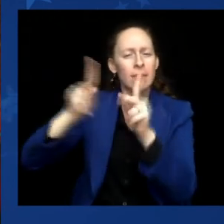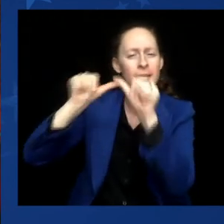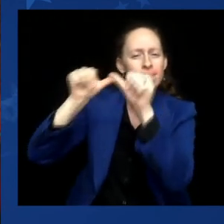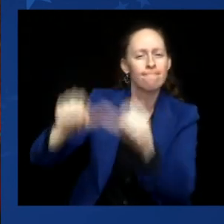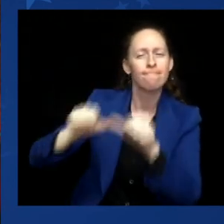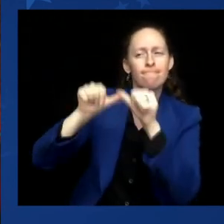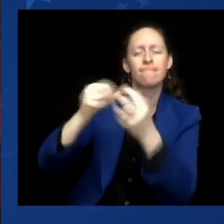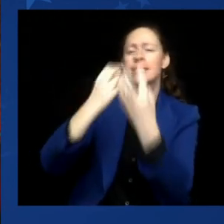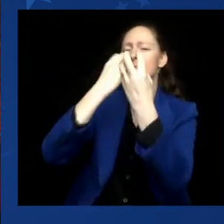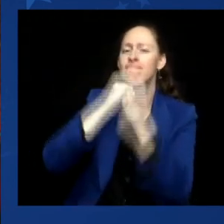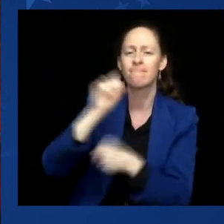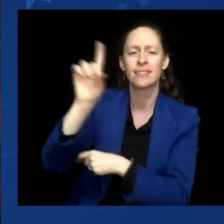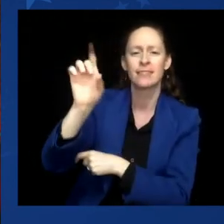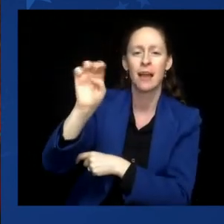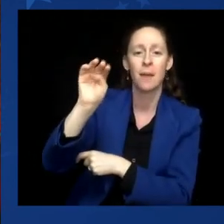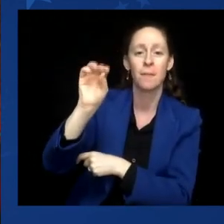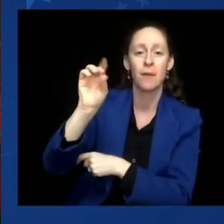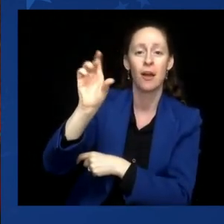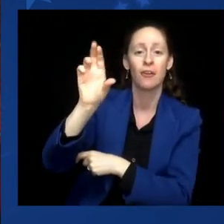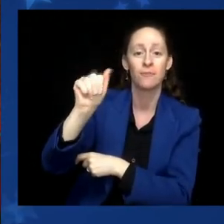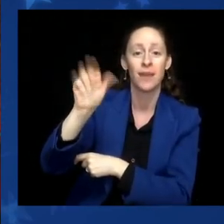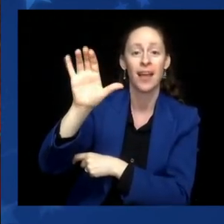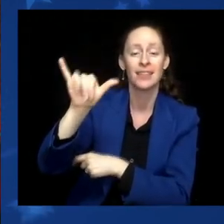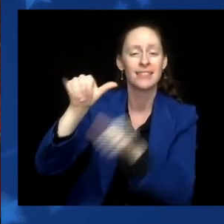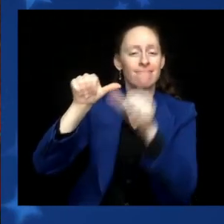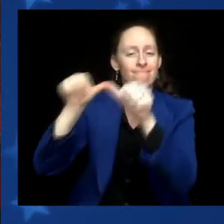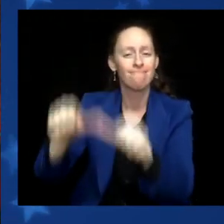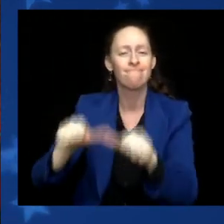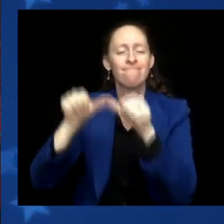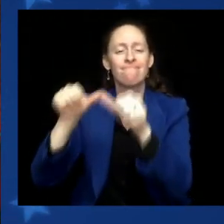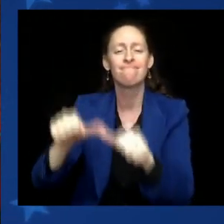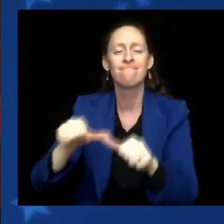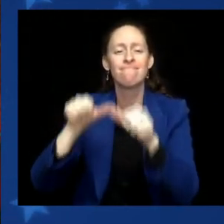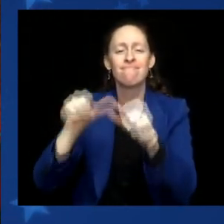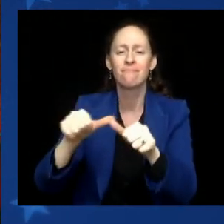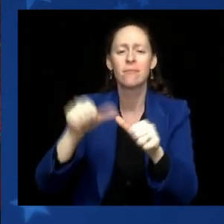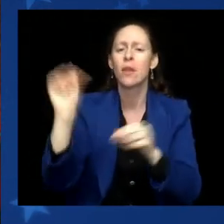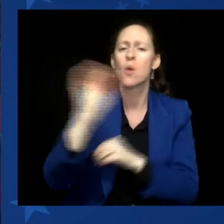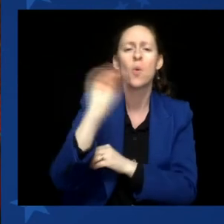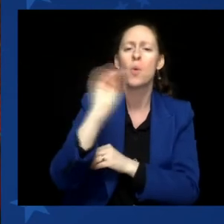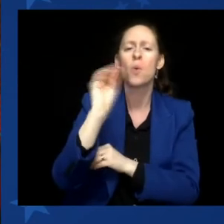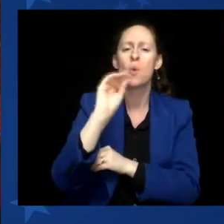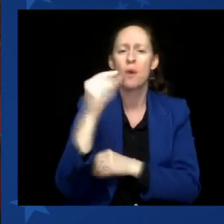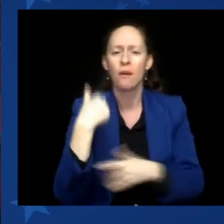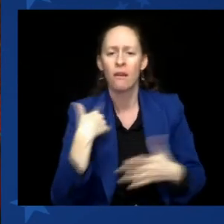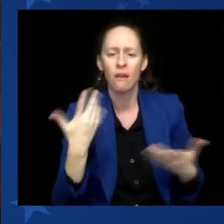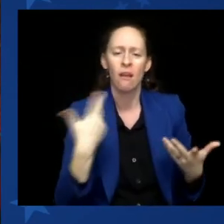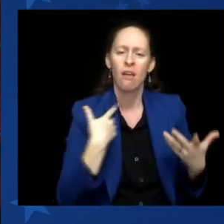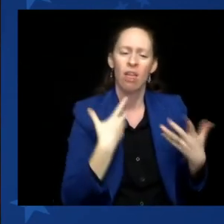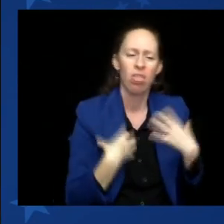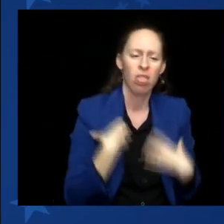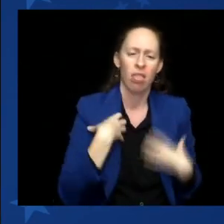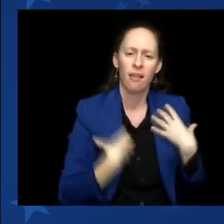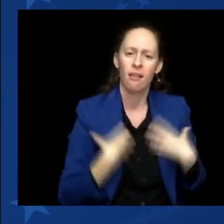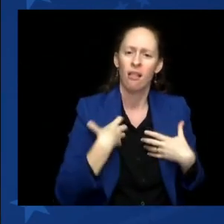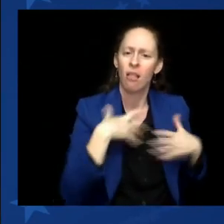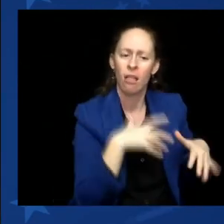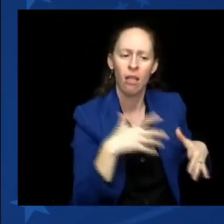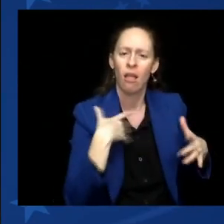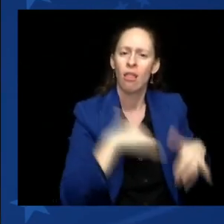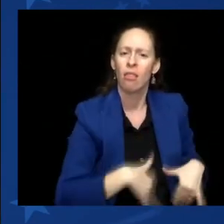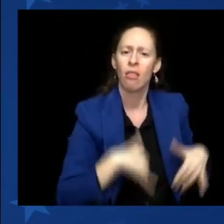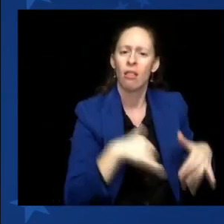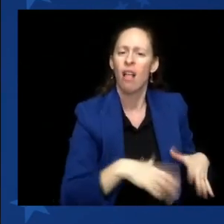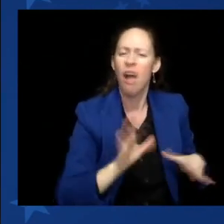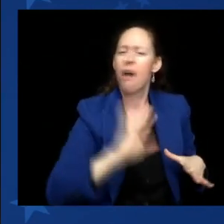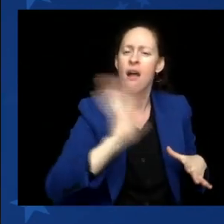angels. We proved that for all its imperfections, America is still the beacon to the world, an ideal